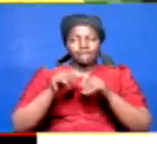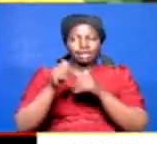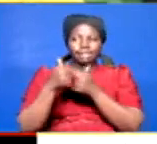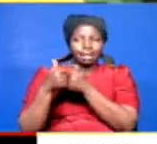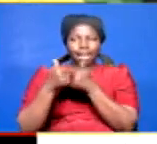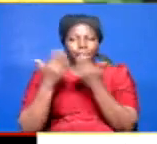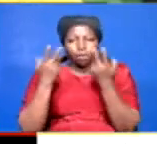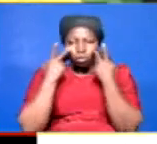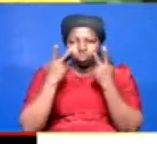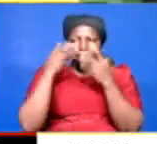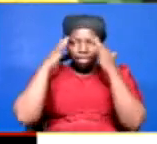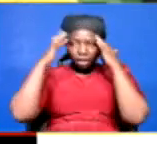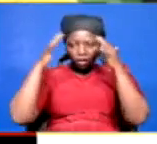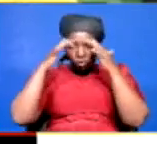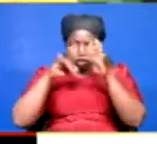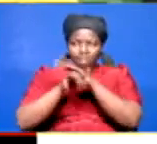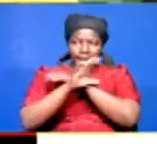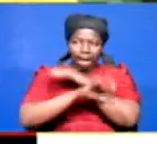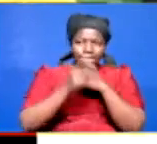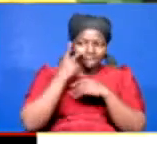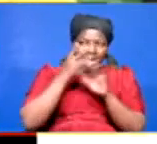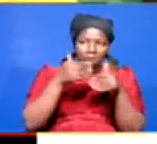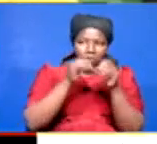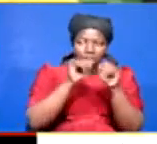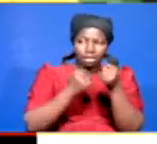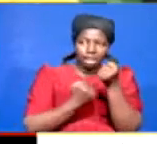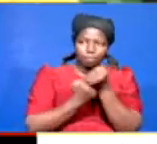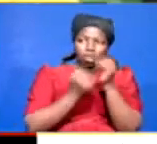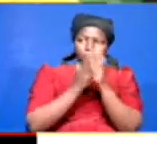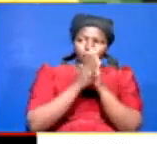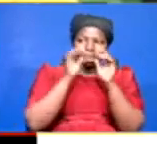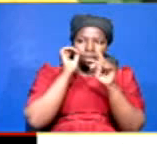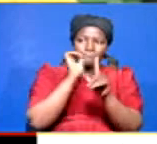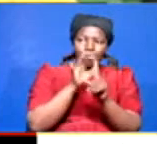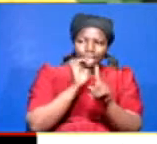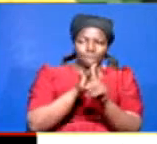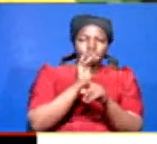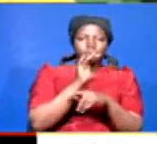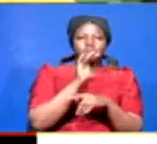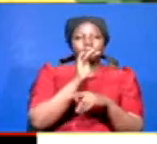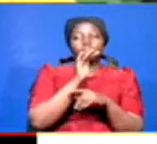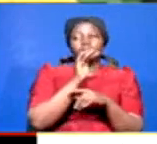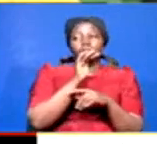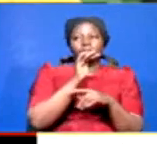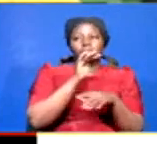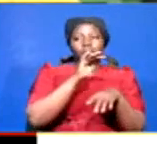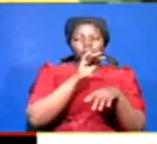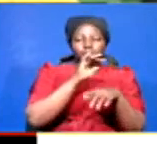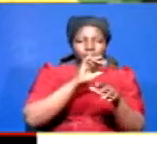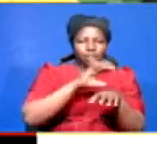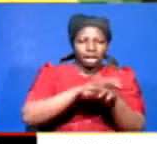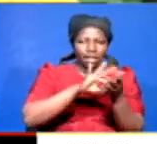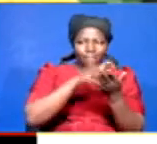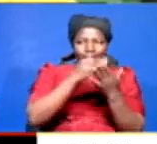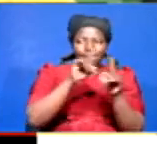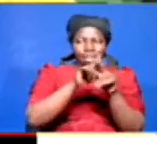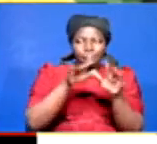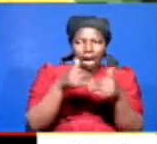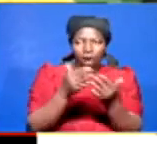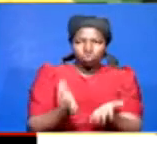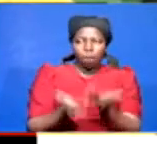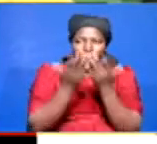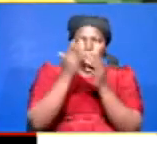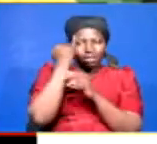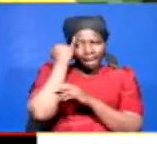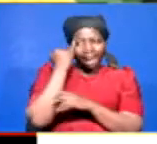see how we can support them in mentorship, with seed funding, as well as how to scale their ideas. And from the discussions